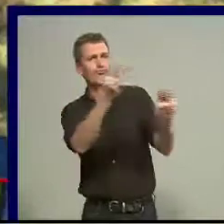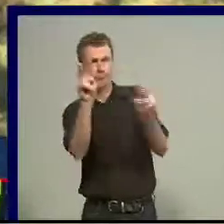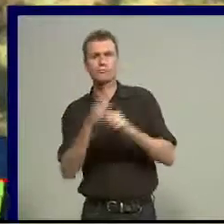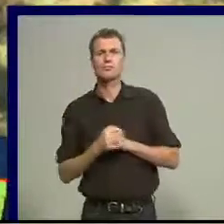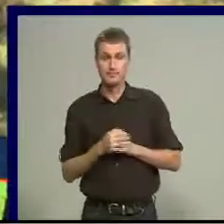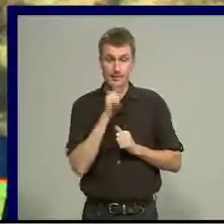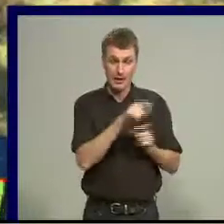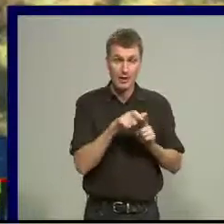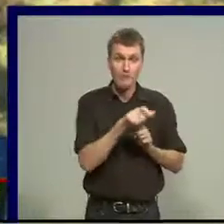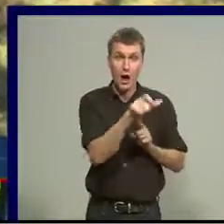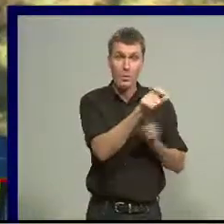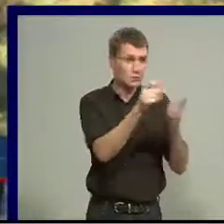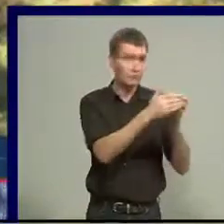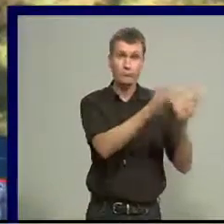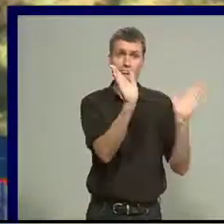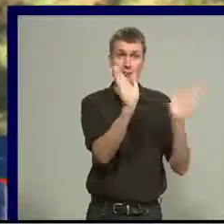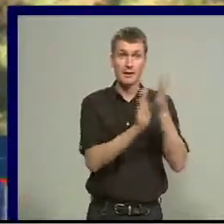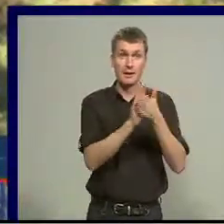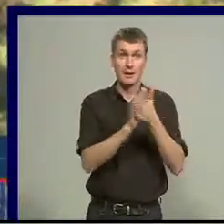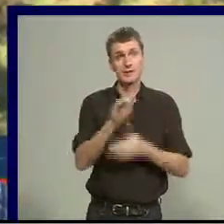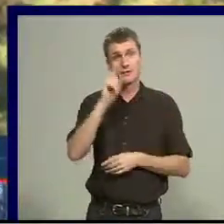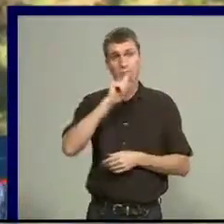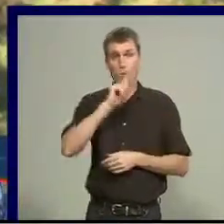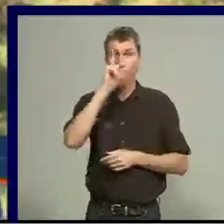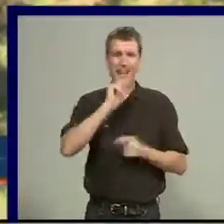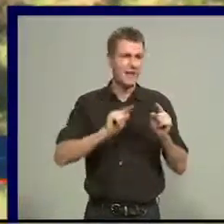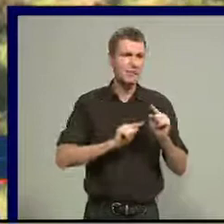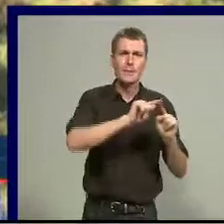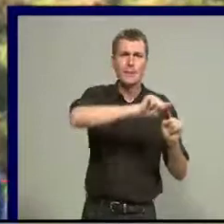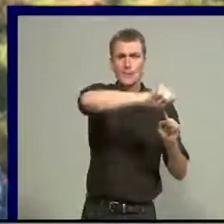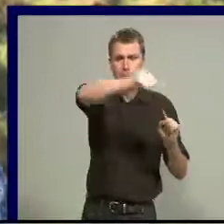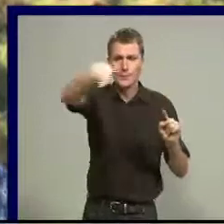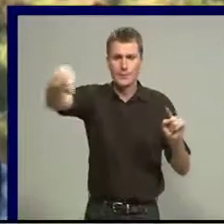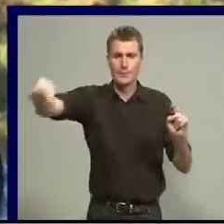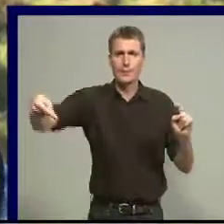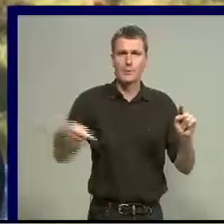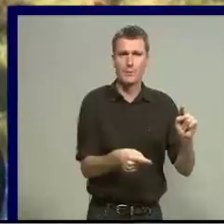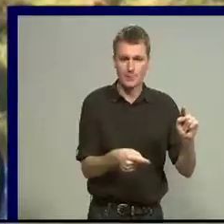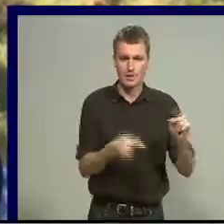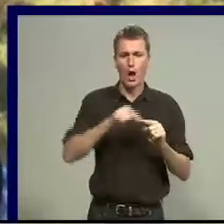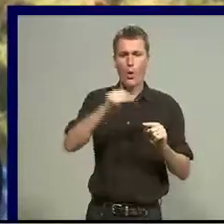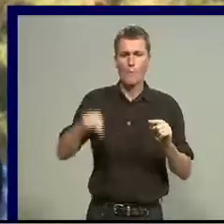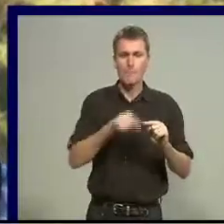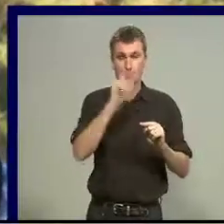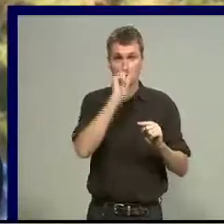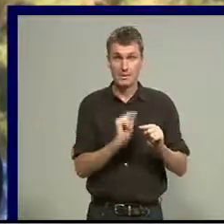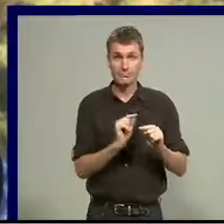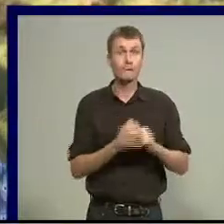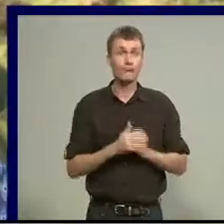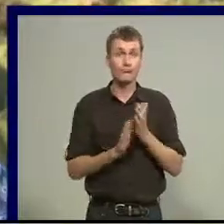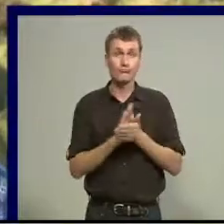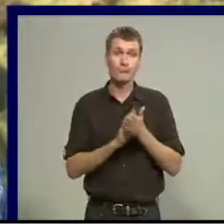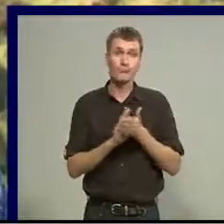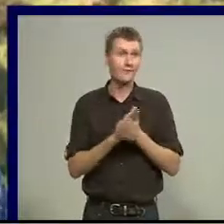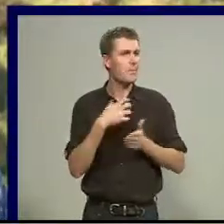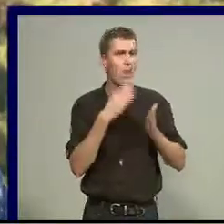it enables people to do a loop. They can come up and go down a different way. It opens up another